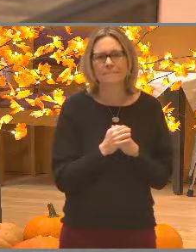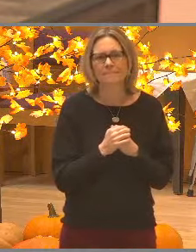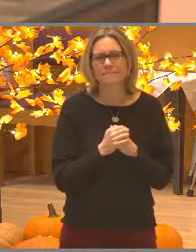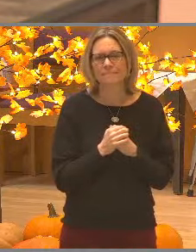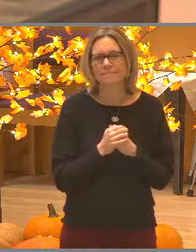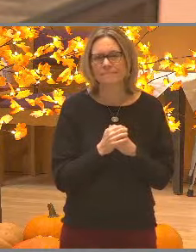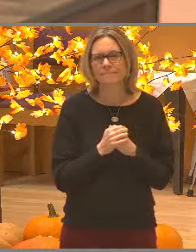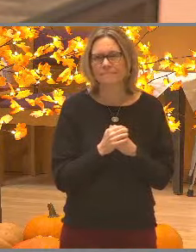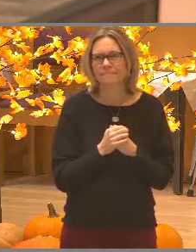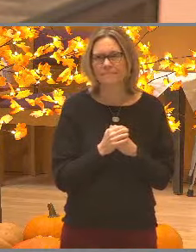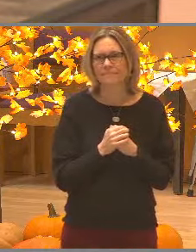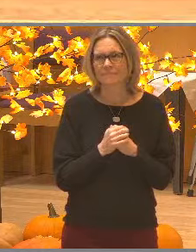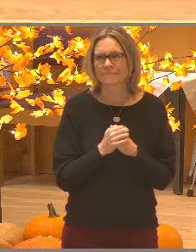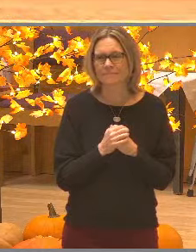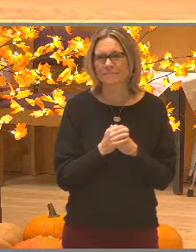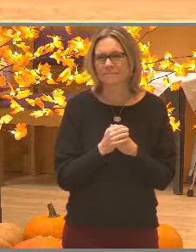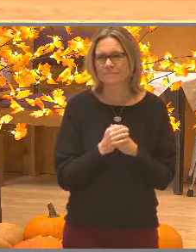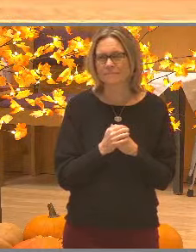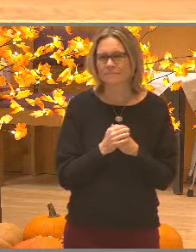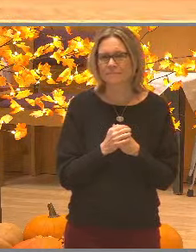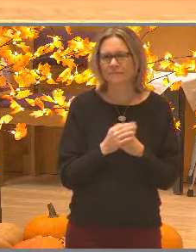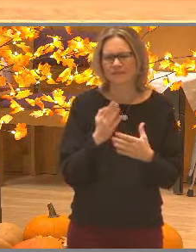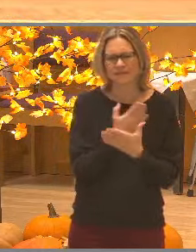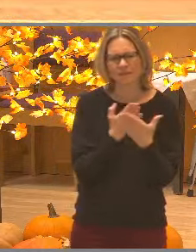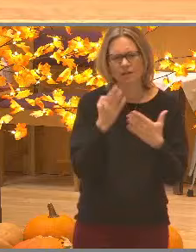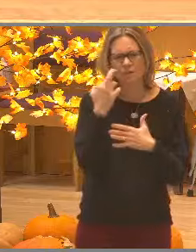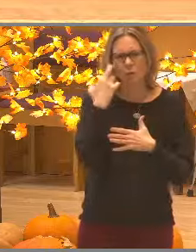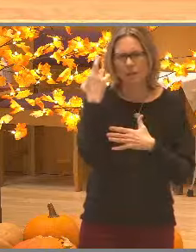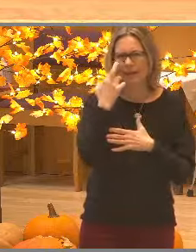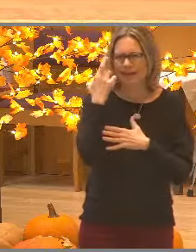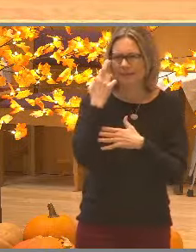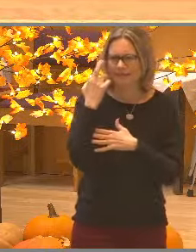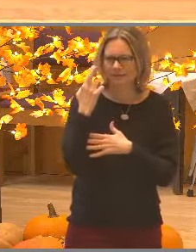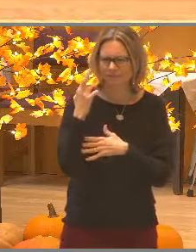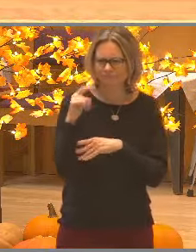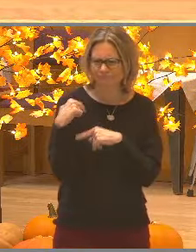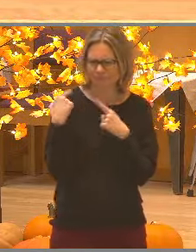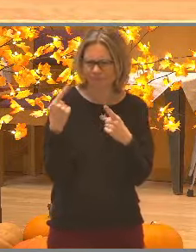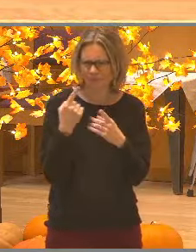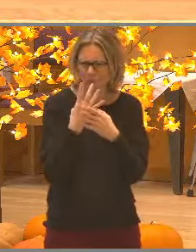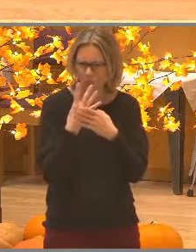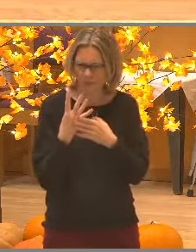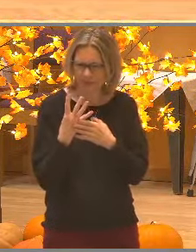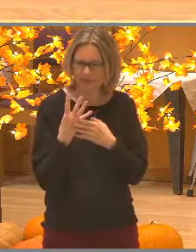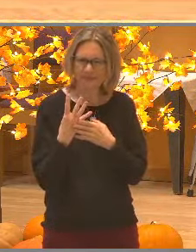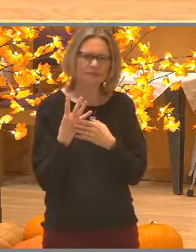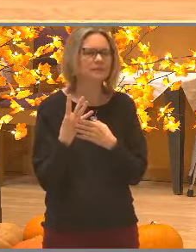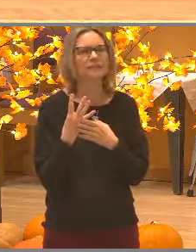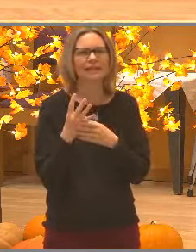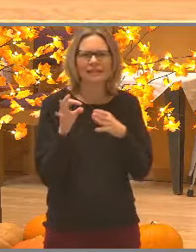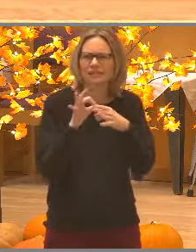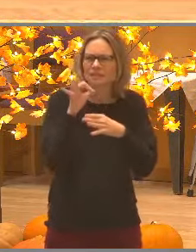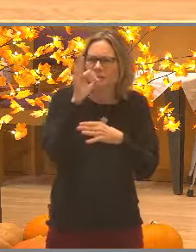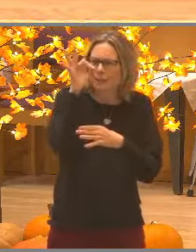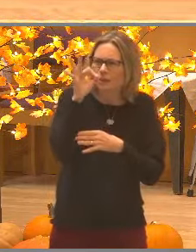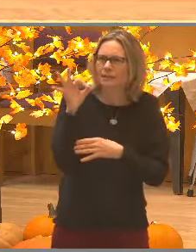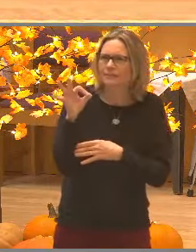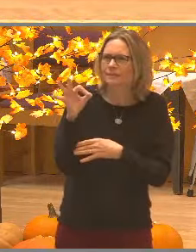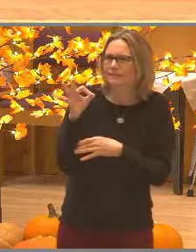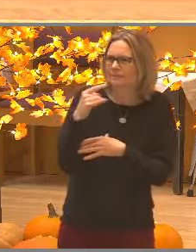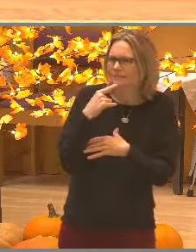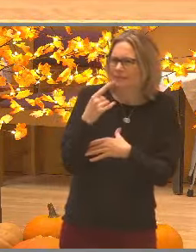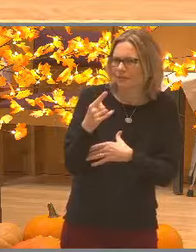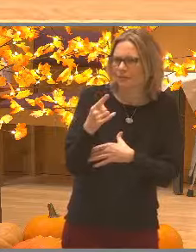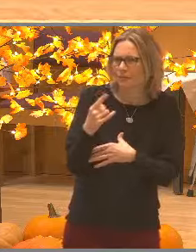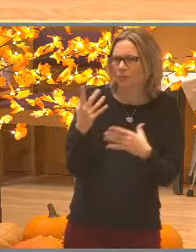mind? Where are some realizations through this journey? What is the Spirit telling you?